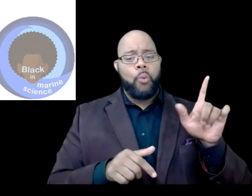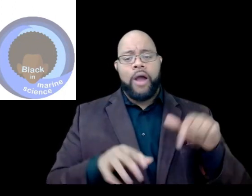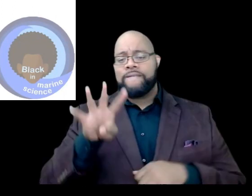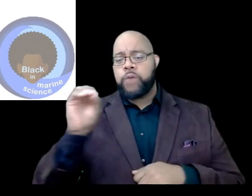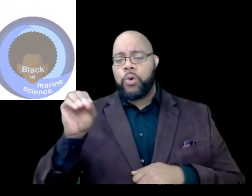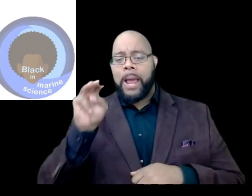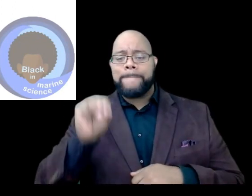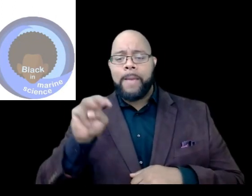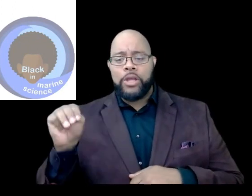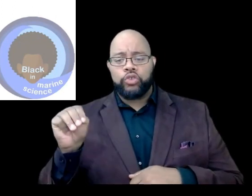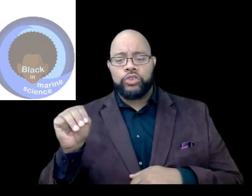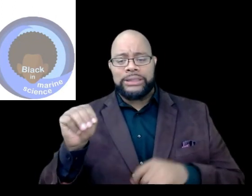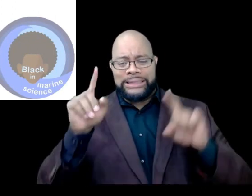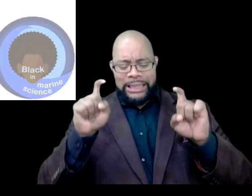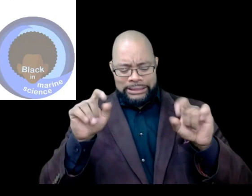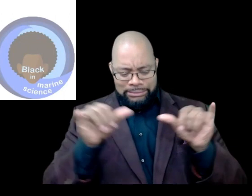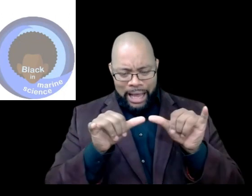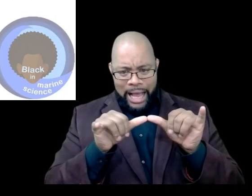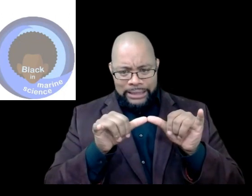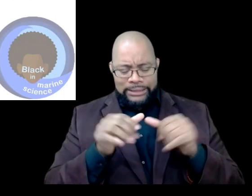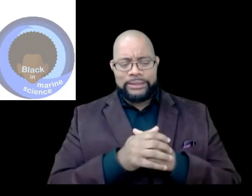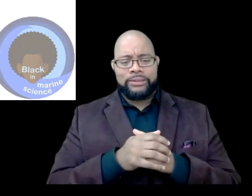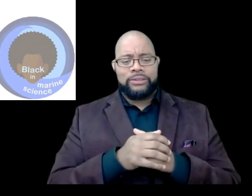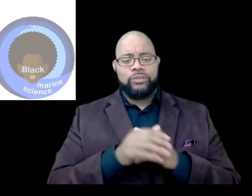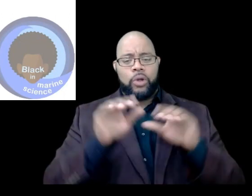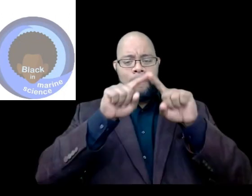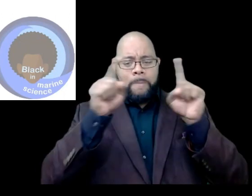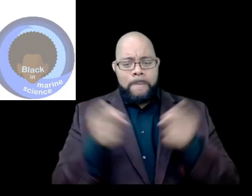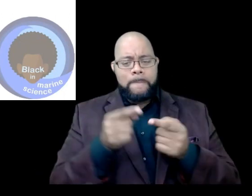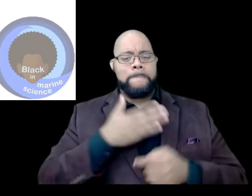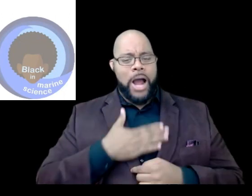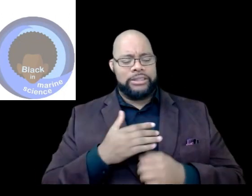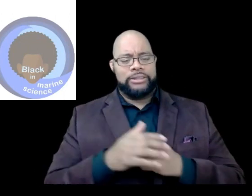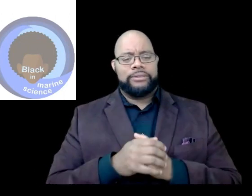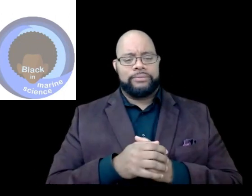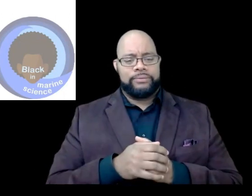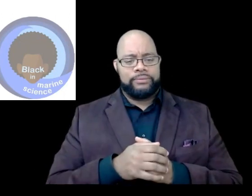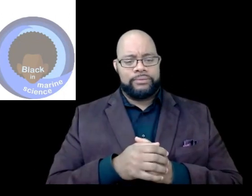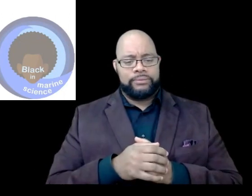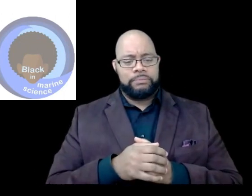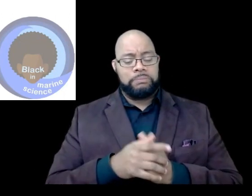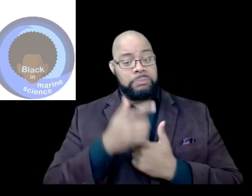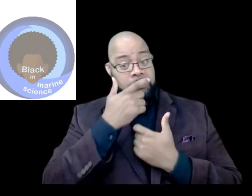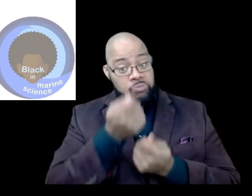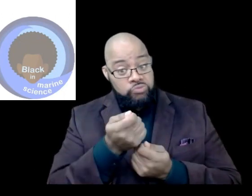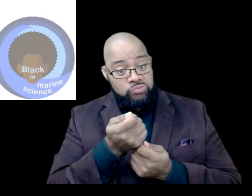21 and 40 millimeters in test diameter size, or their oval-shaped bodies.